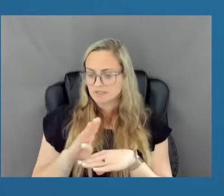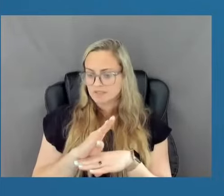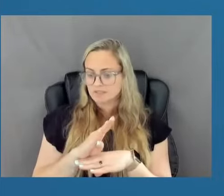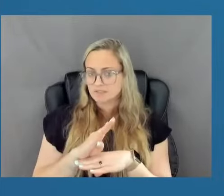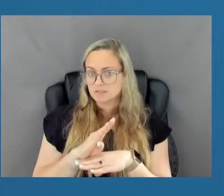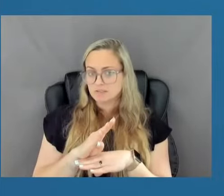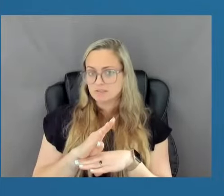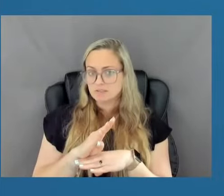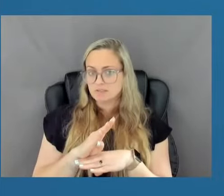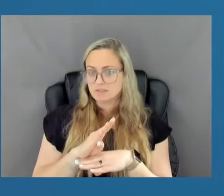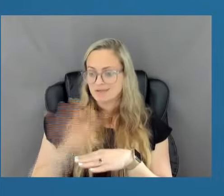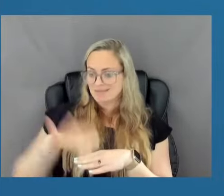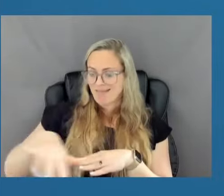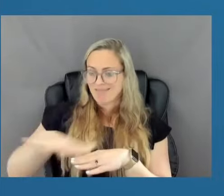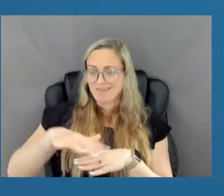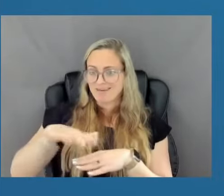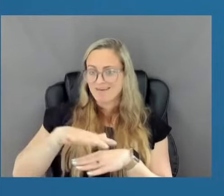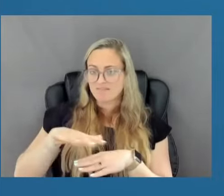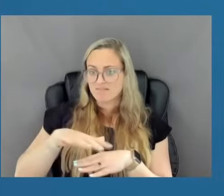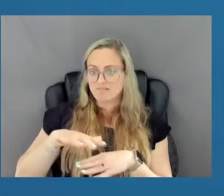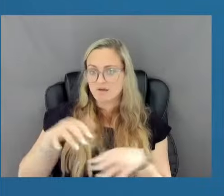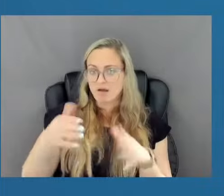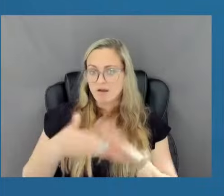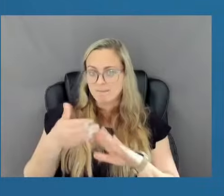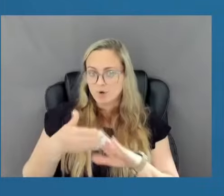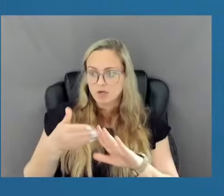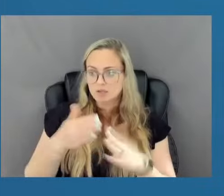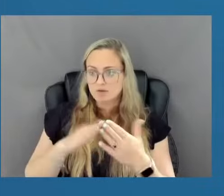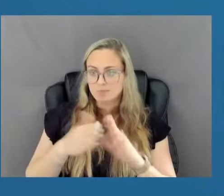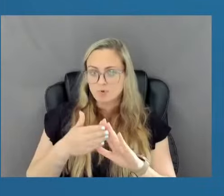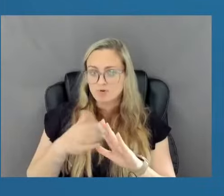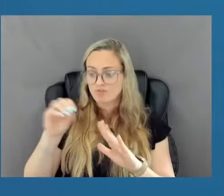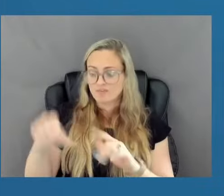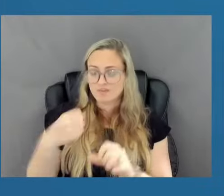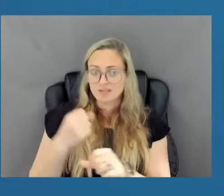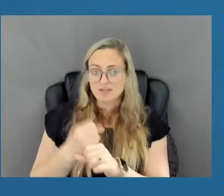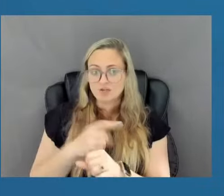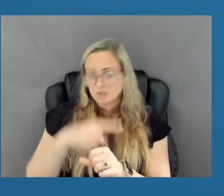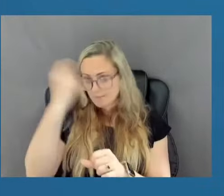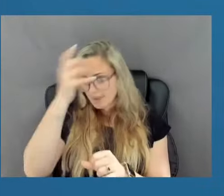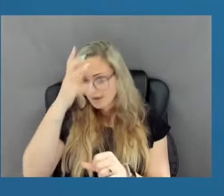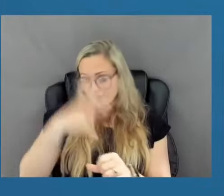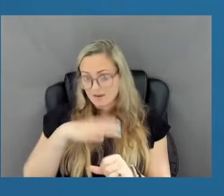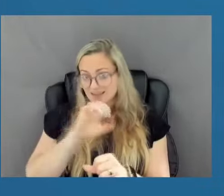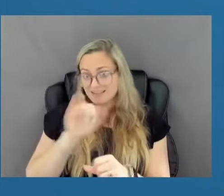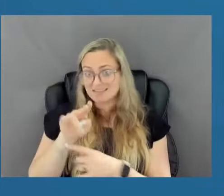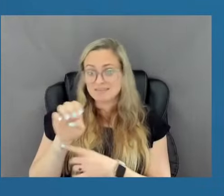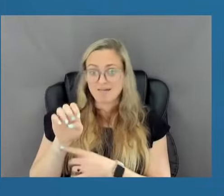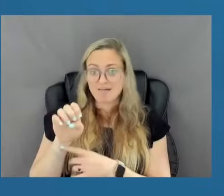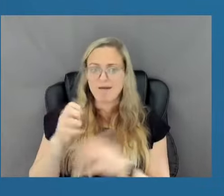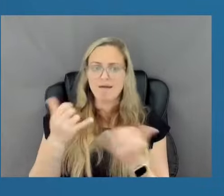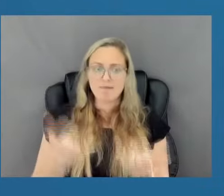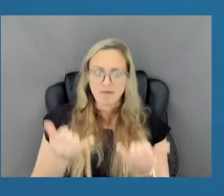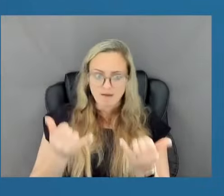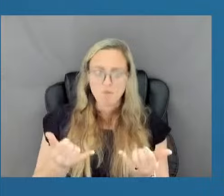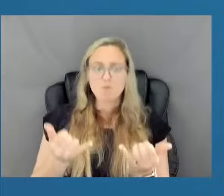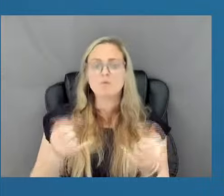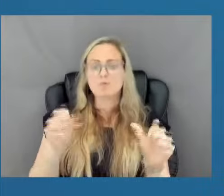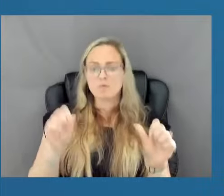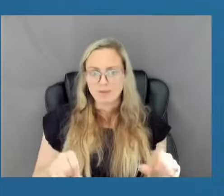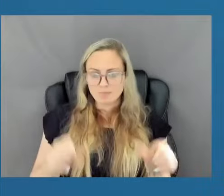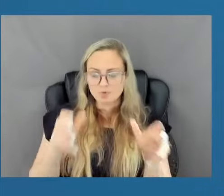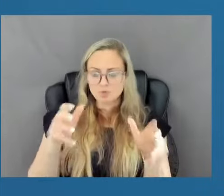that lot of land, that business, and operating in the community for over 50 years as a Black man on the East Side. And now he has been able to leave